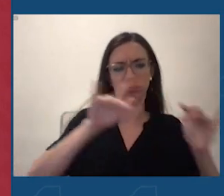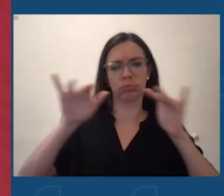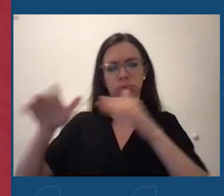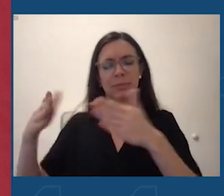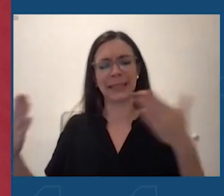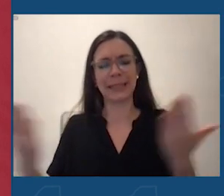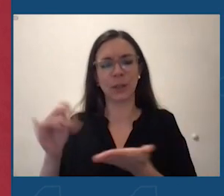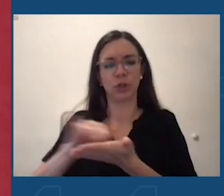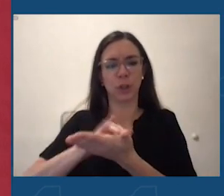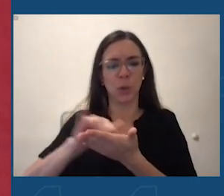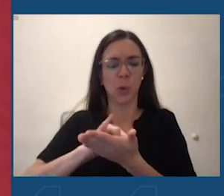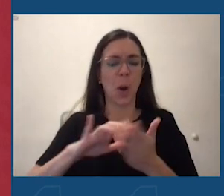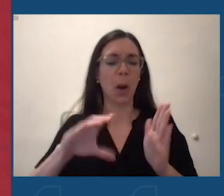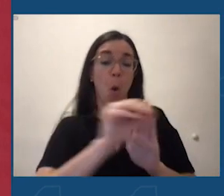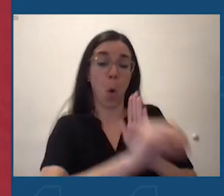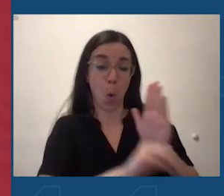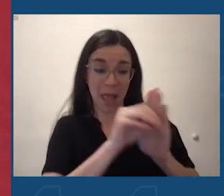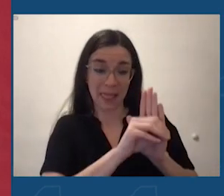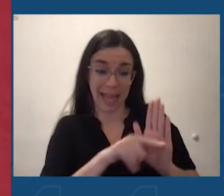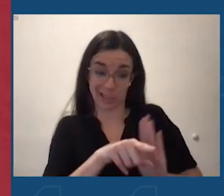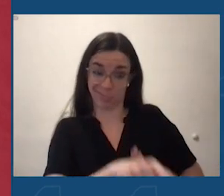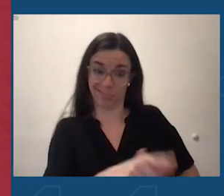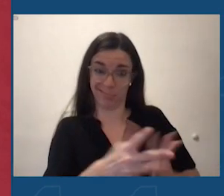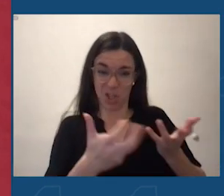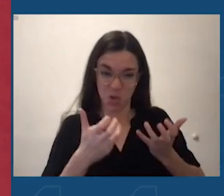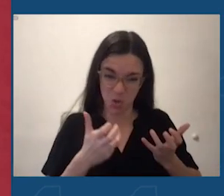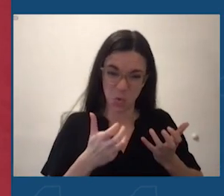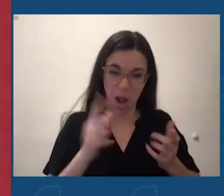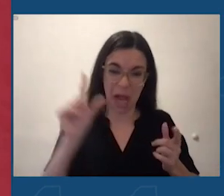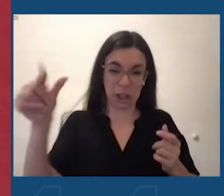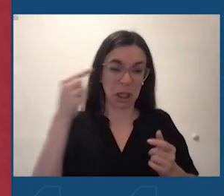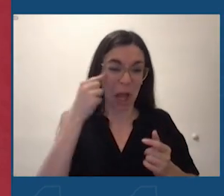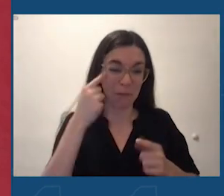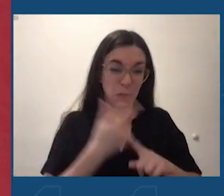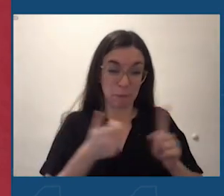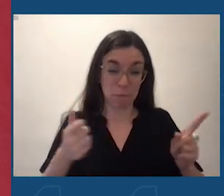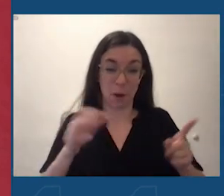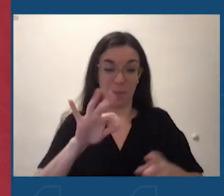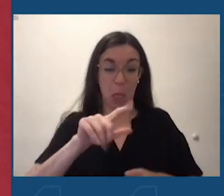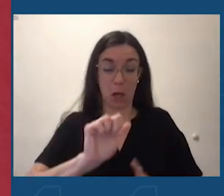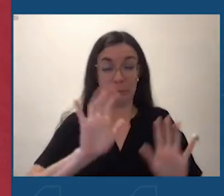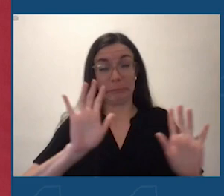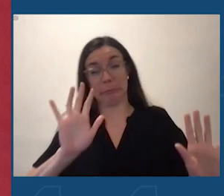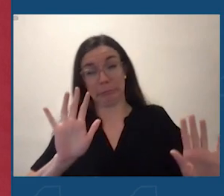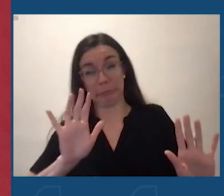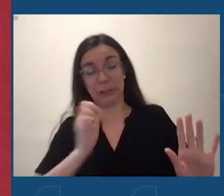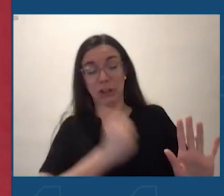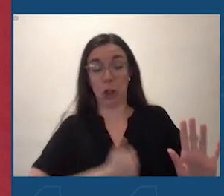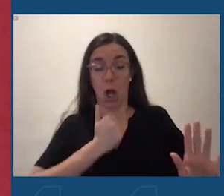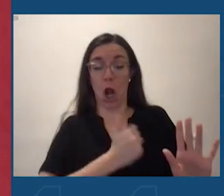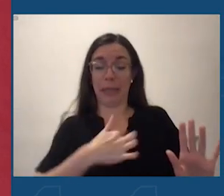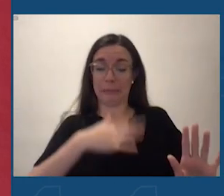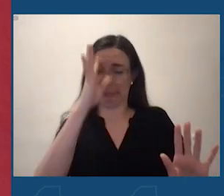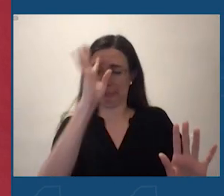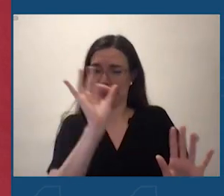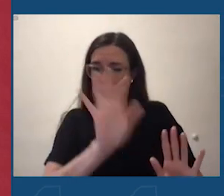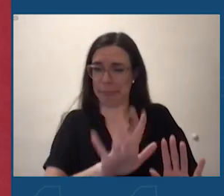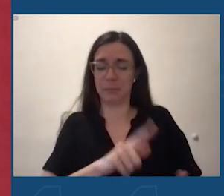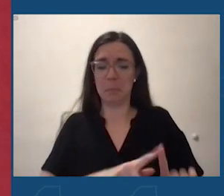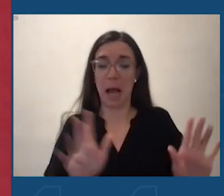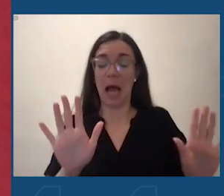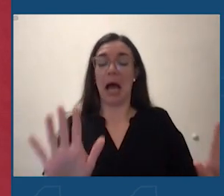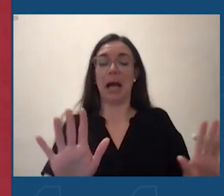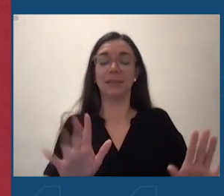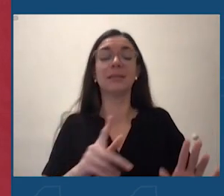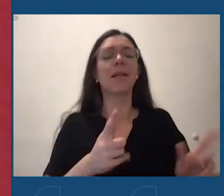Orlando. I mean, really, you want that for your governor? I just want to get that out there. Just couldn't help it. Couldn't help it. Come to